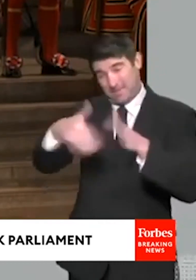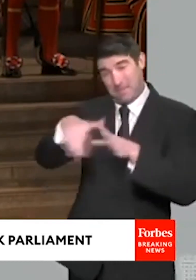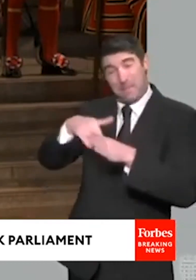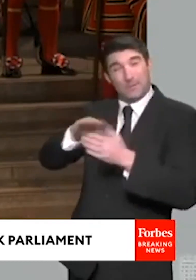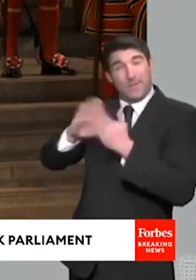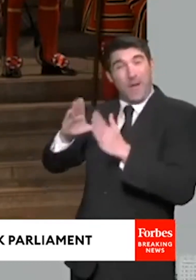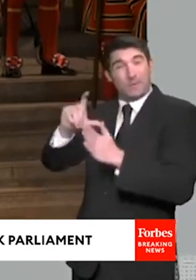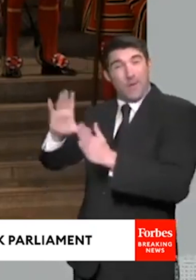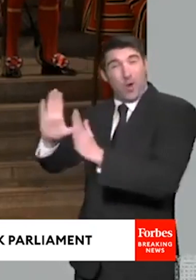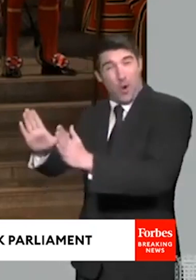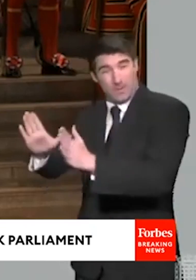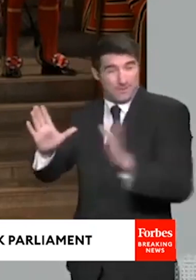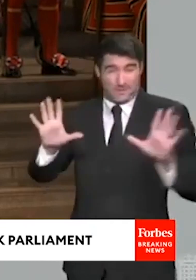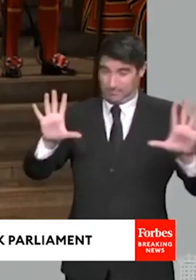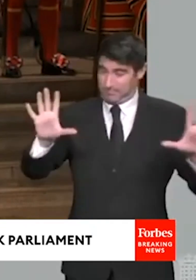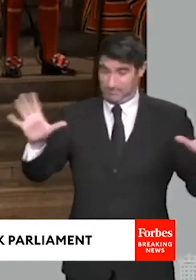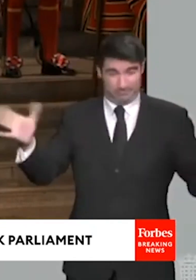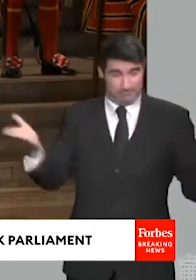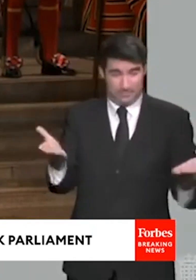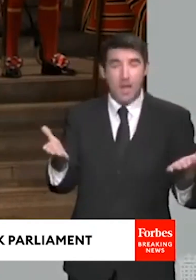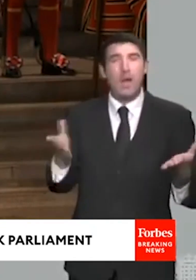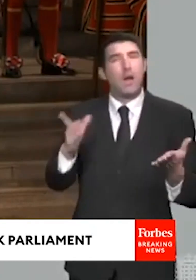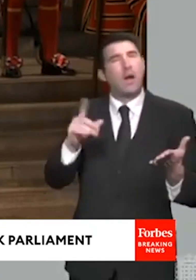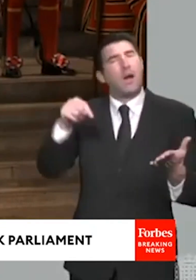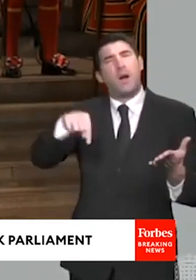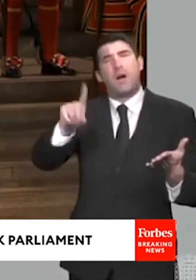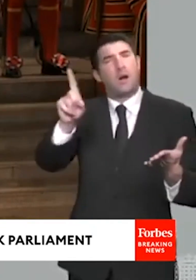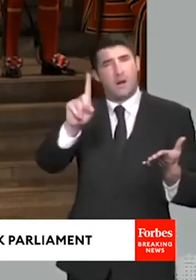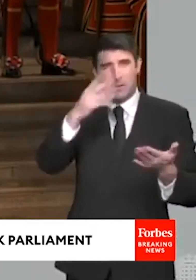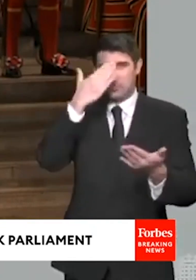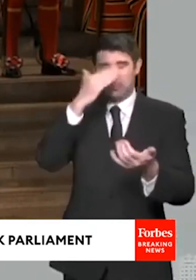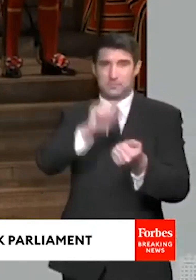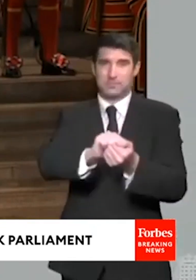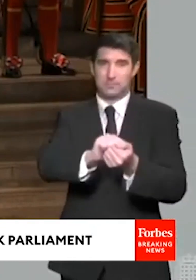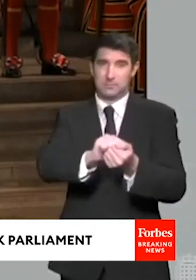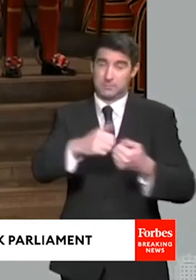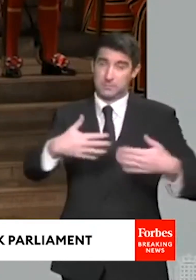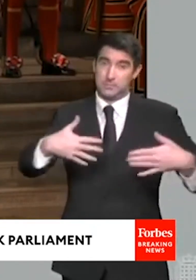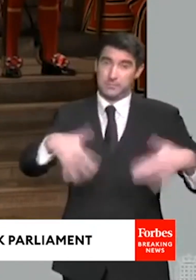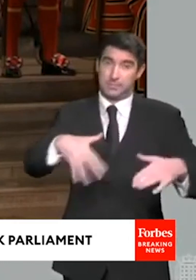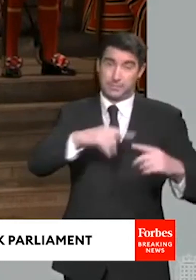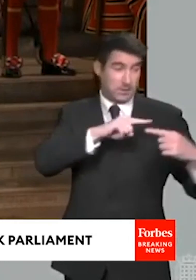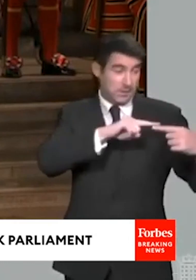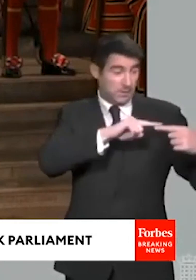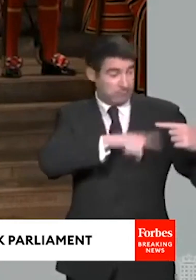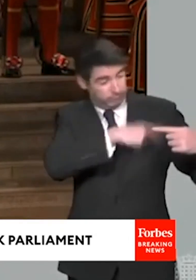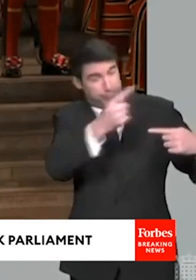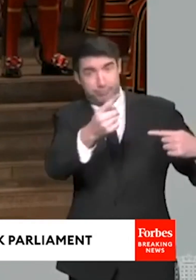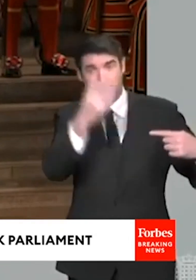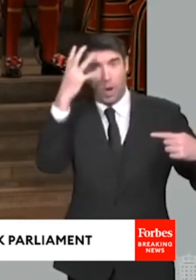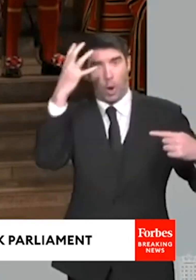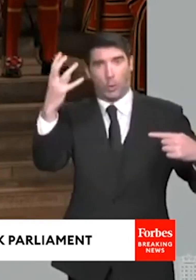we gather today in remembrance of the remarkable span of the Queen's dedicated